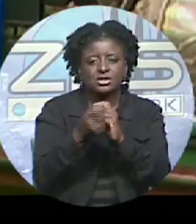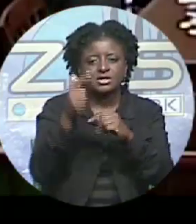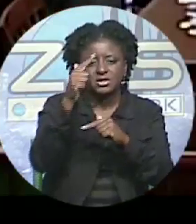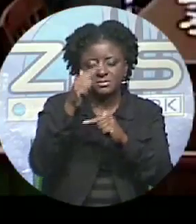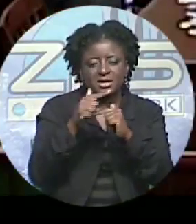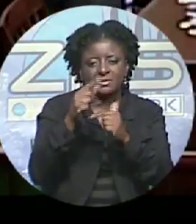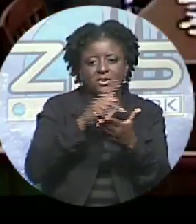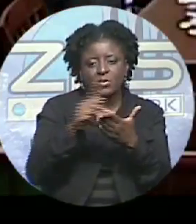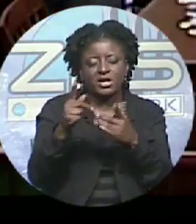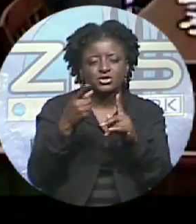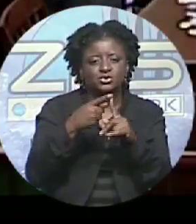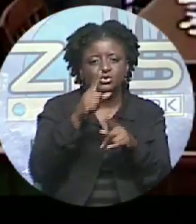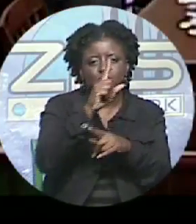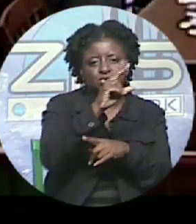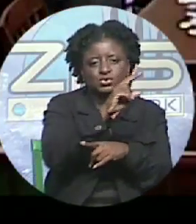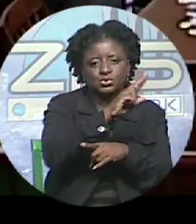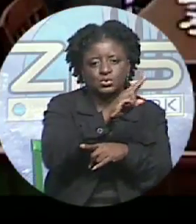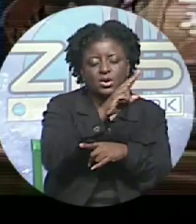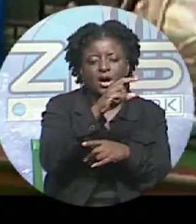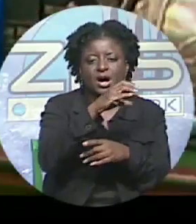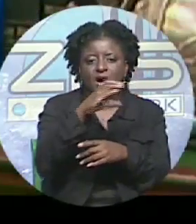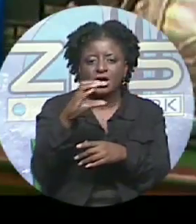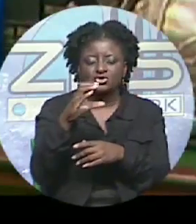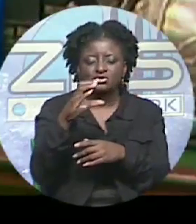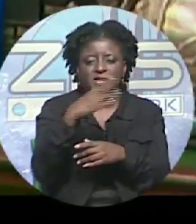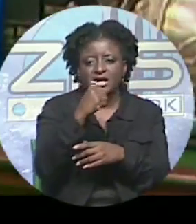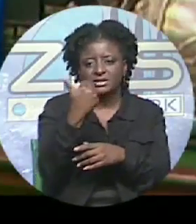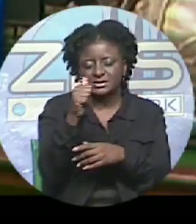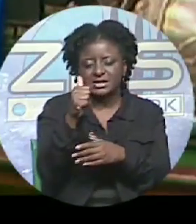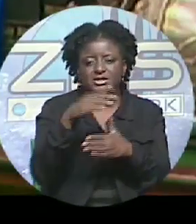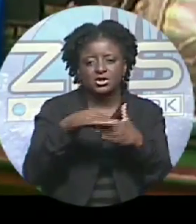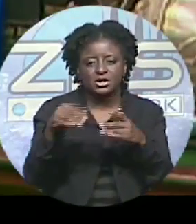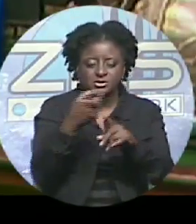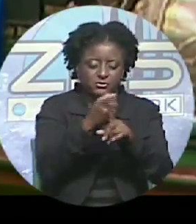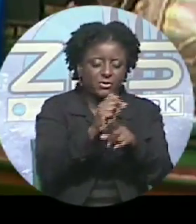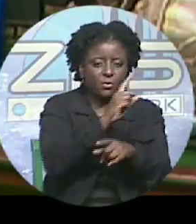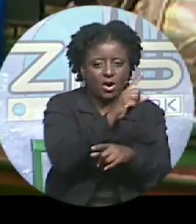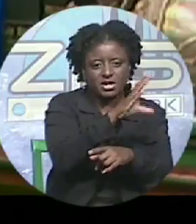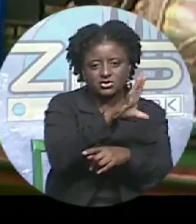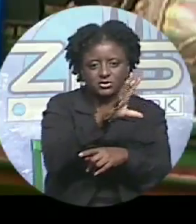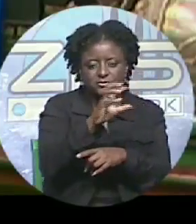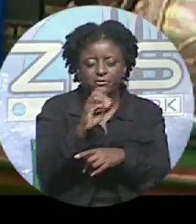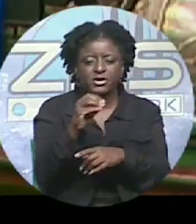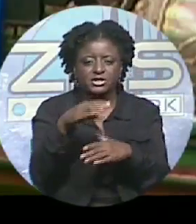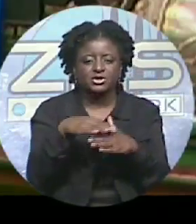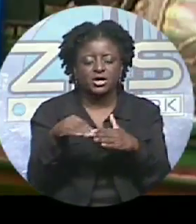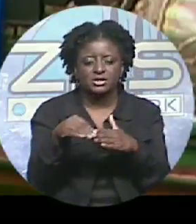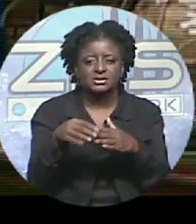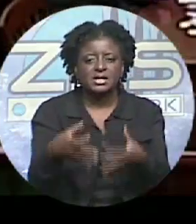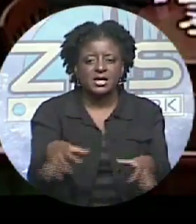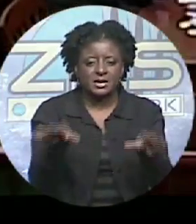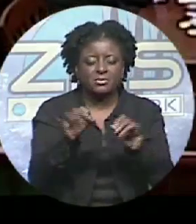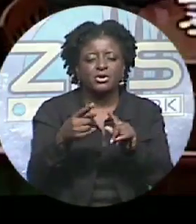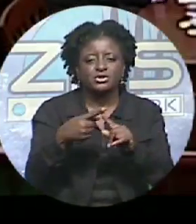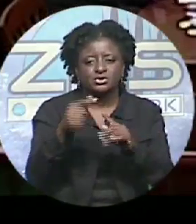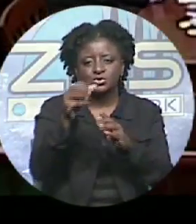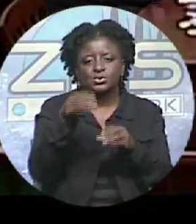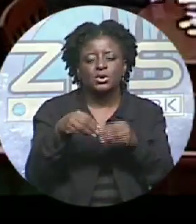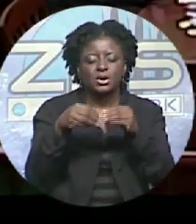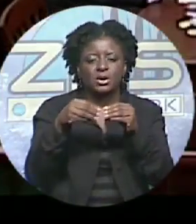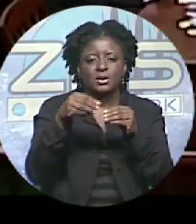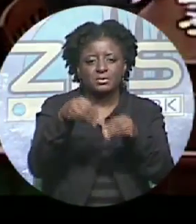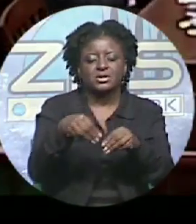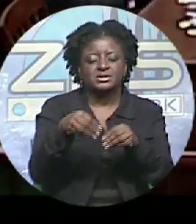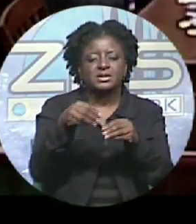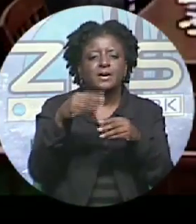increase. Yesterday, Minister of Labor and National Insurance, Honorable Shane Gibson, said it is important to legislate minimum standards, pointing